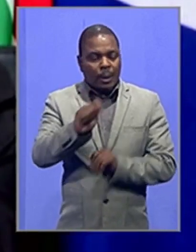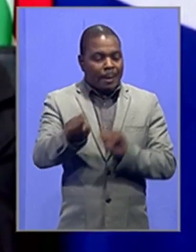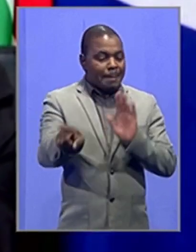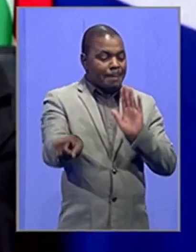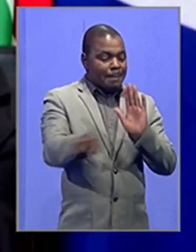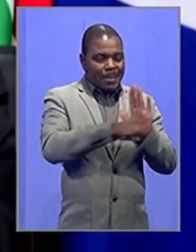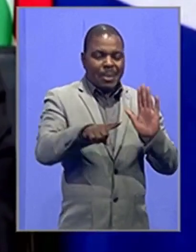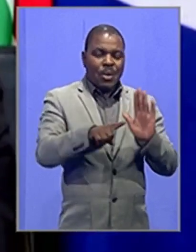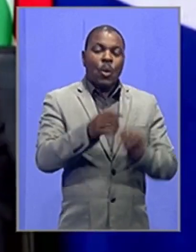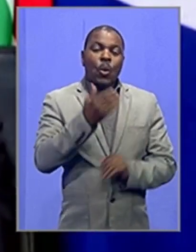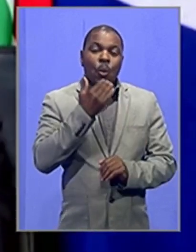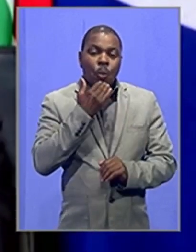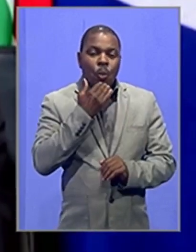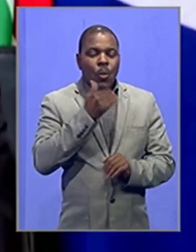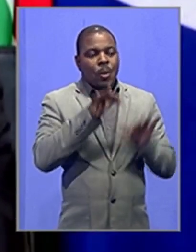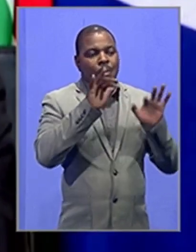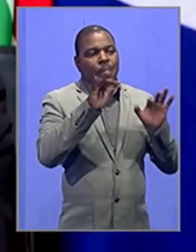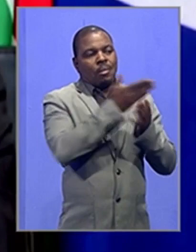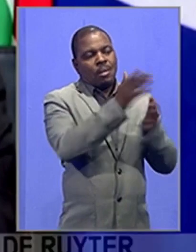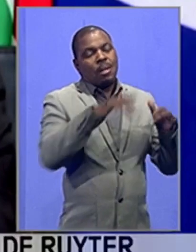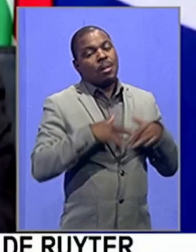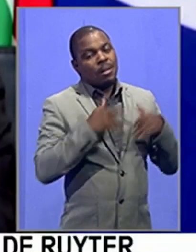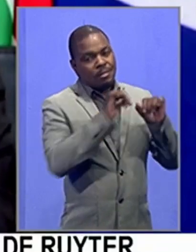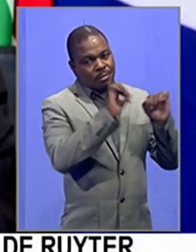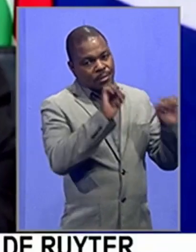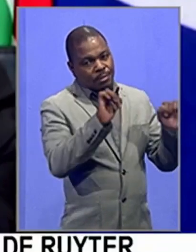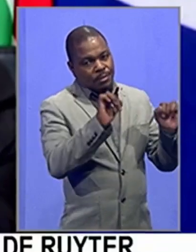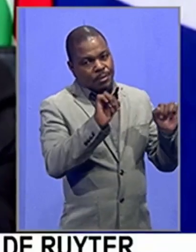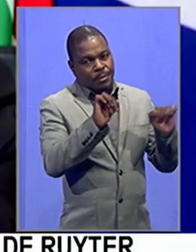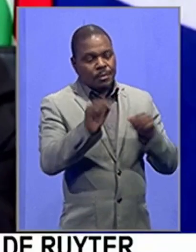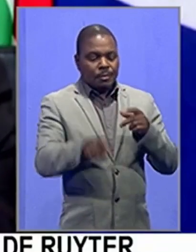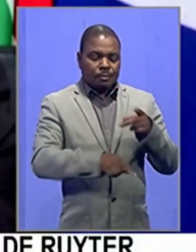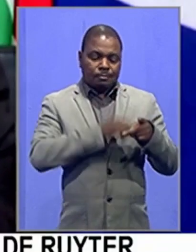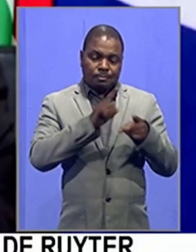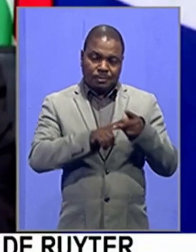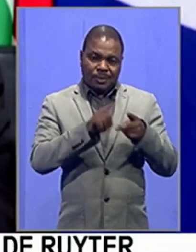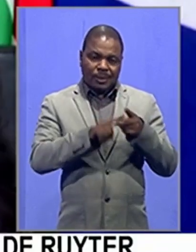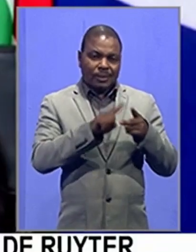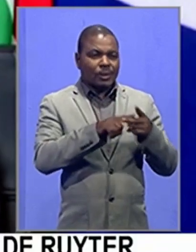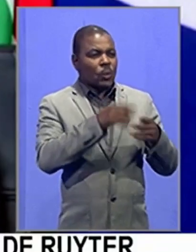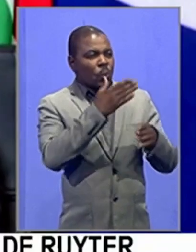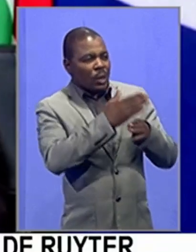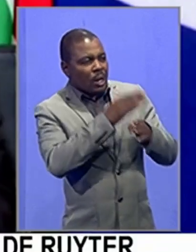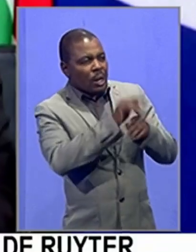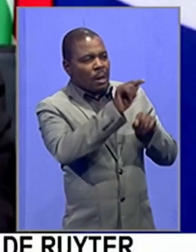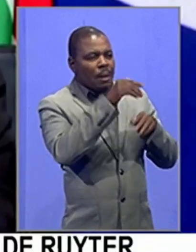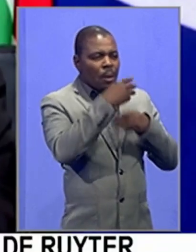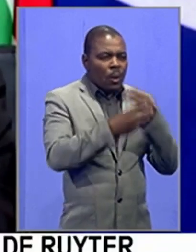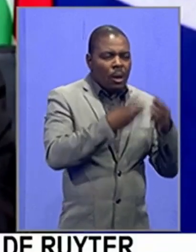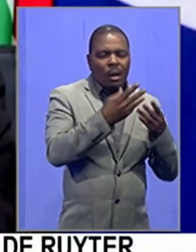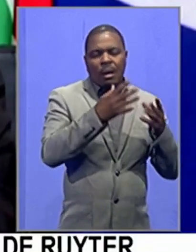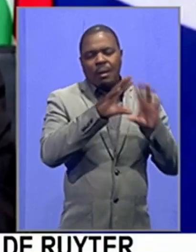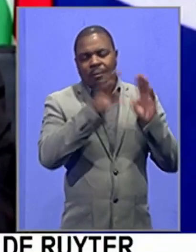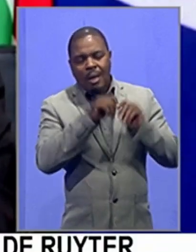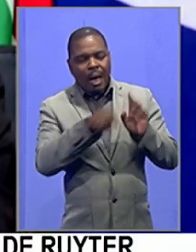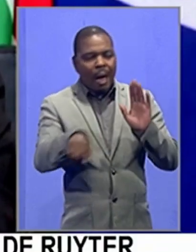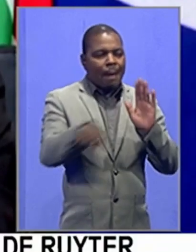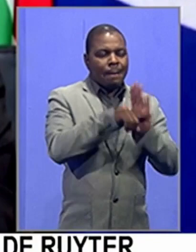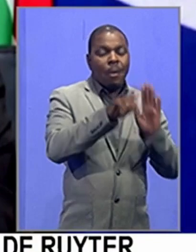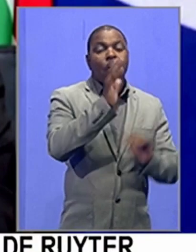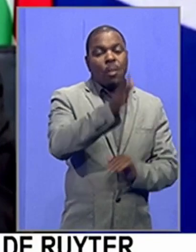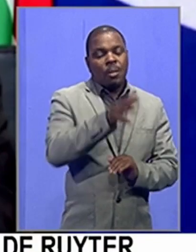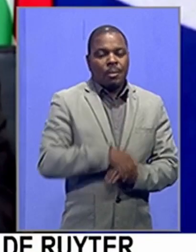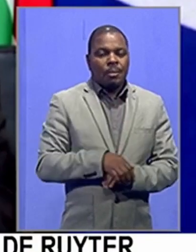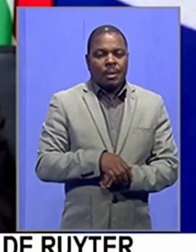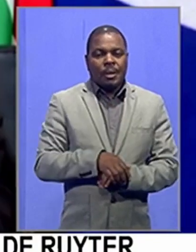the lives of our people, impacting negatively on livelihoods and